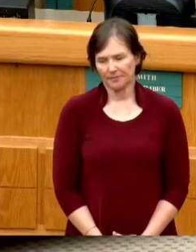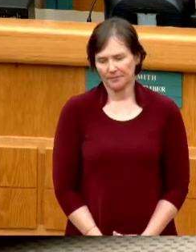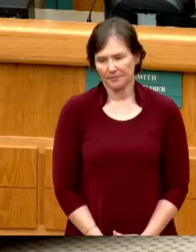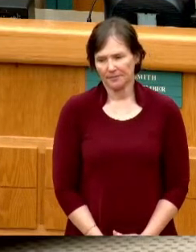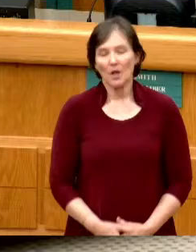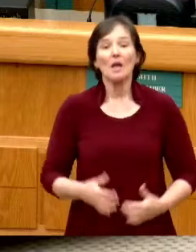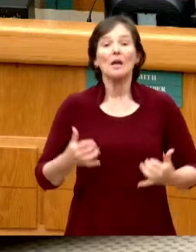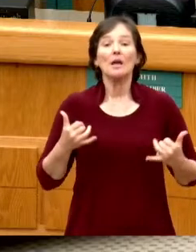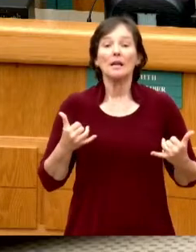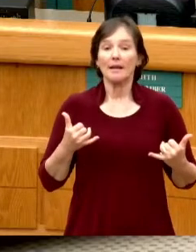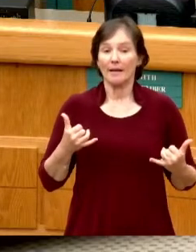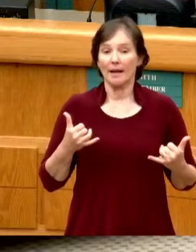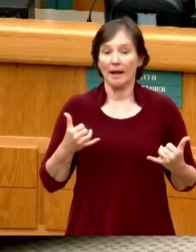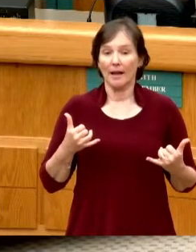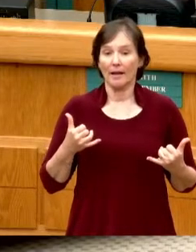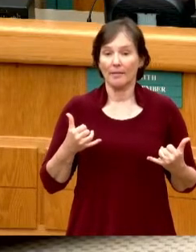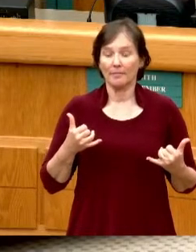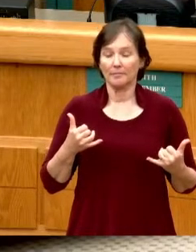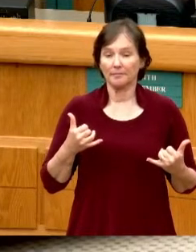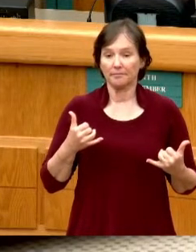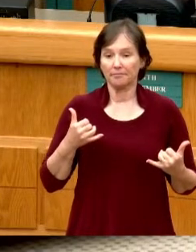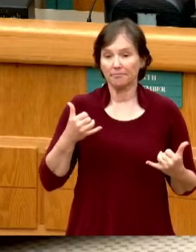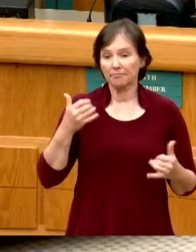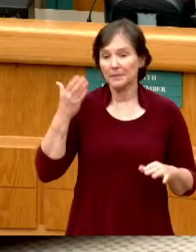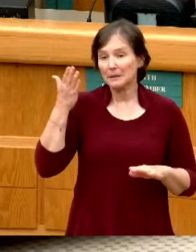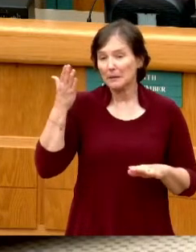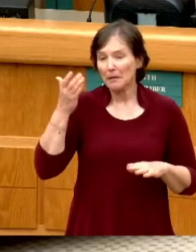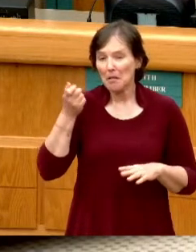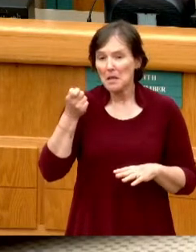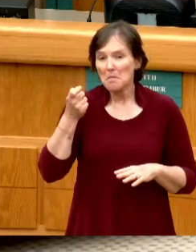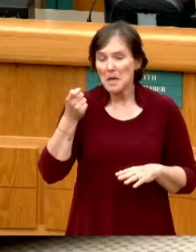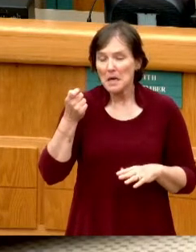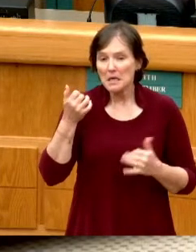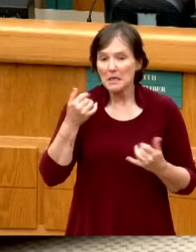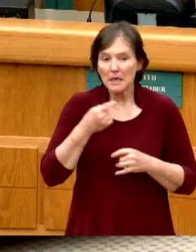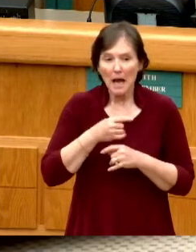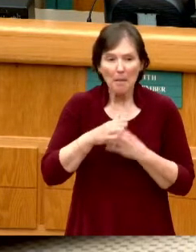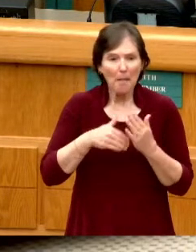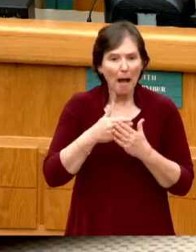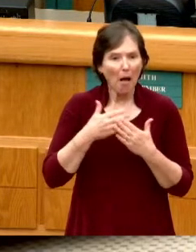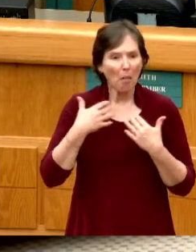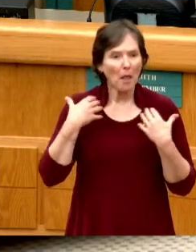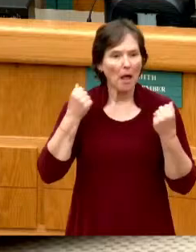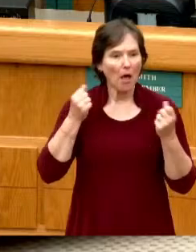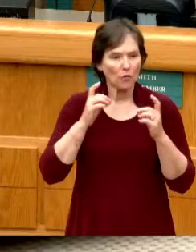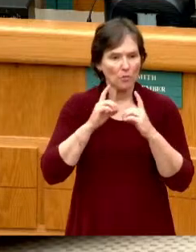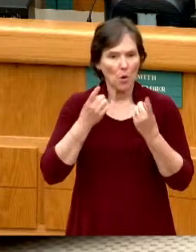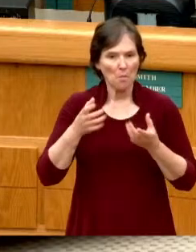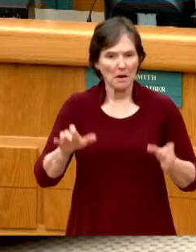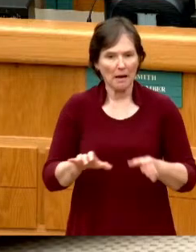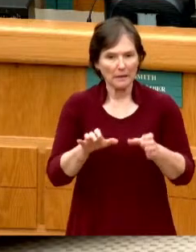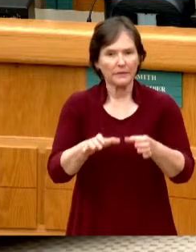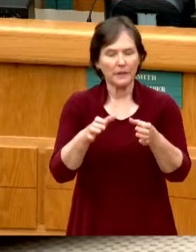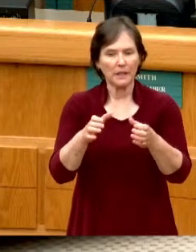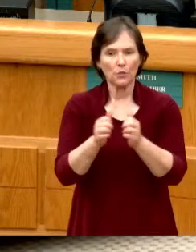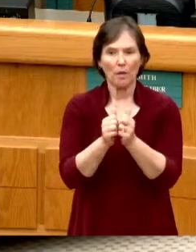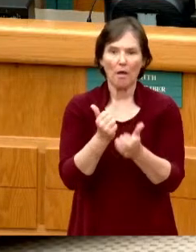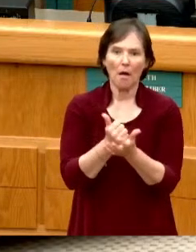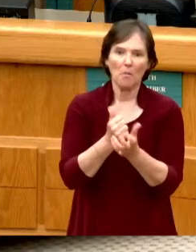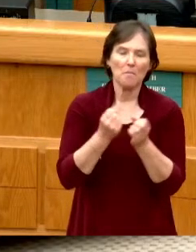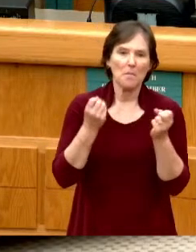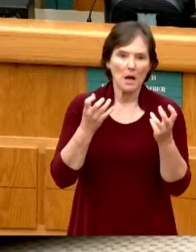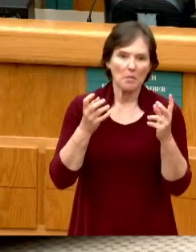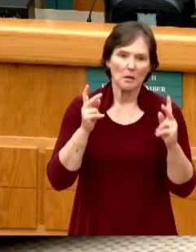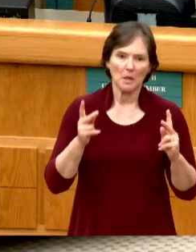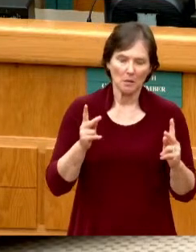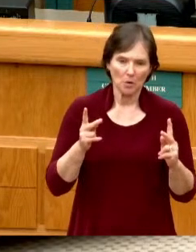So I'm going to talk a little bit about today what the health department's been doing with the help of so many people to try